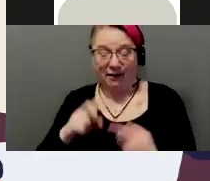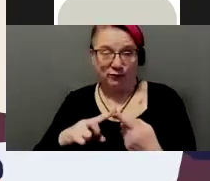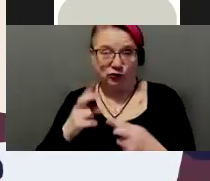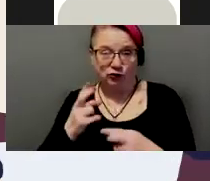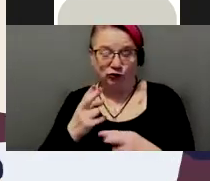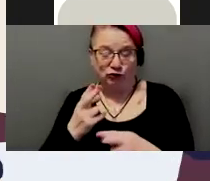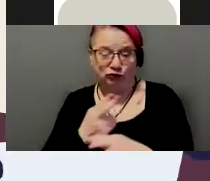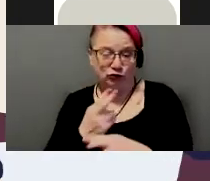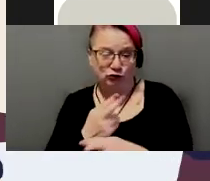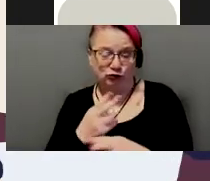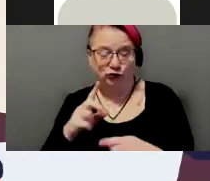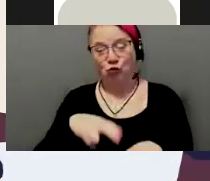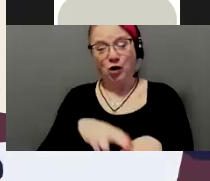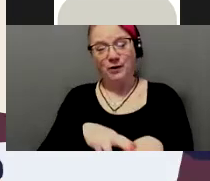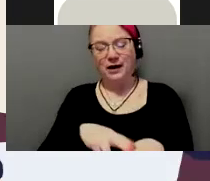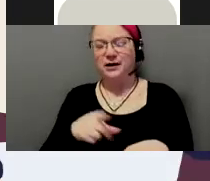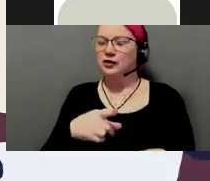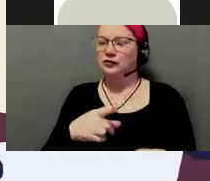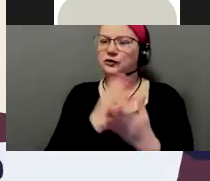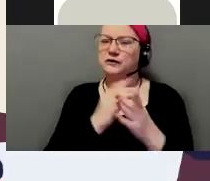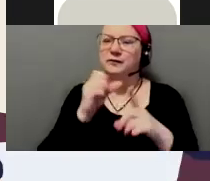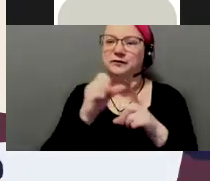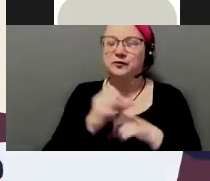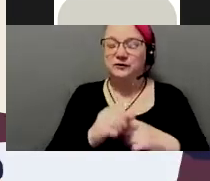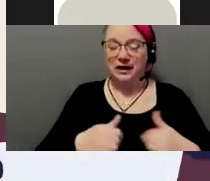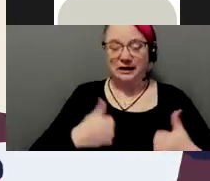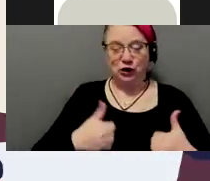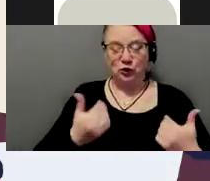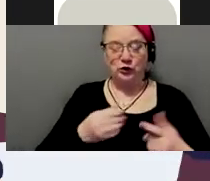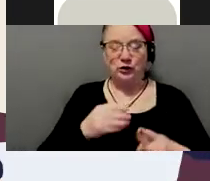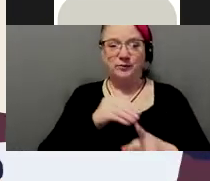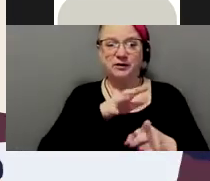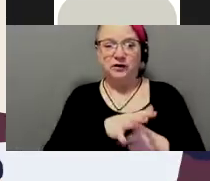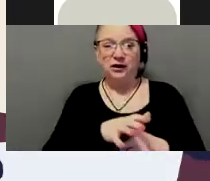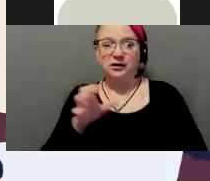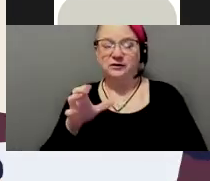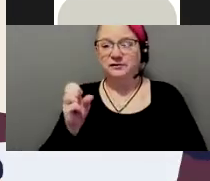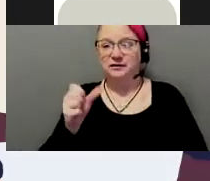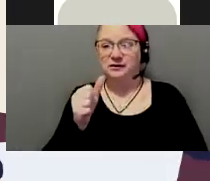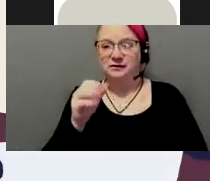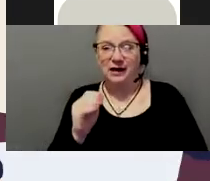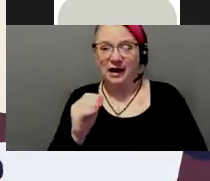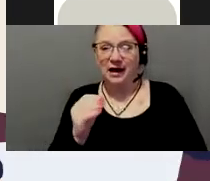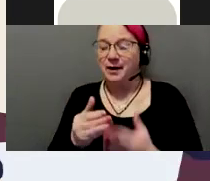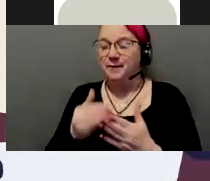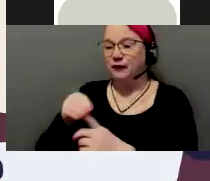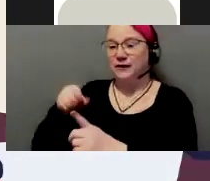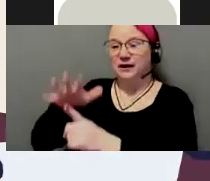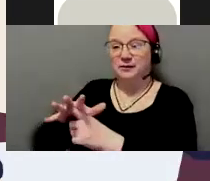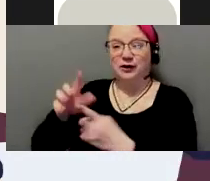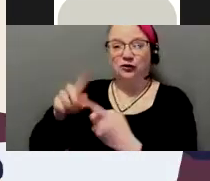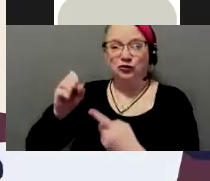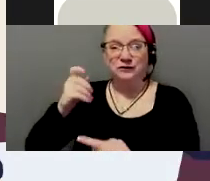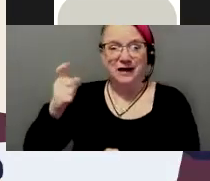it. In some cases, these youth are being exposed to child sexual abuse material before they've had any exposure to the concept of sex